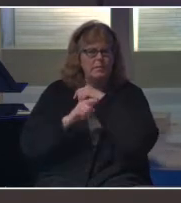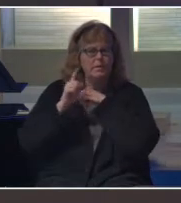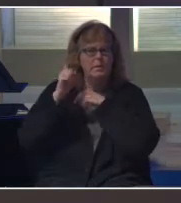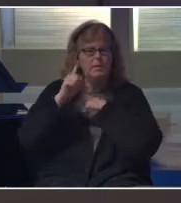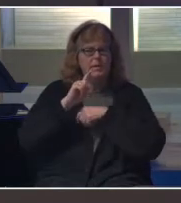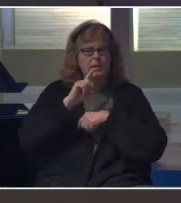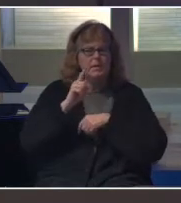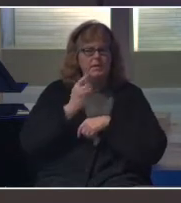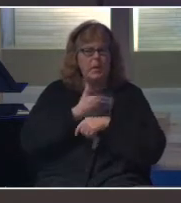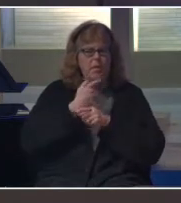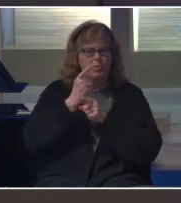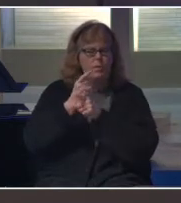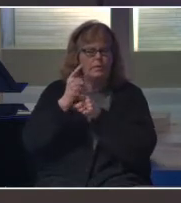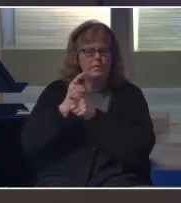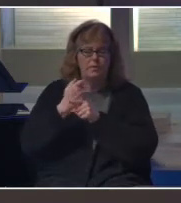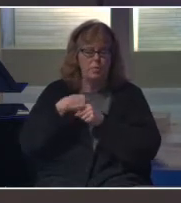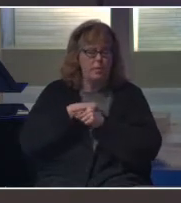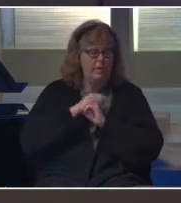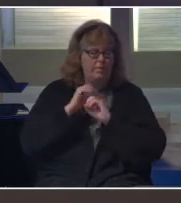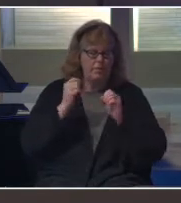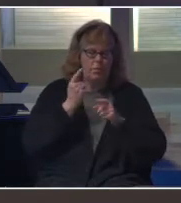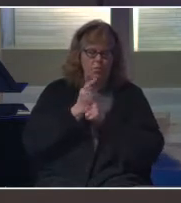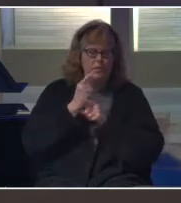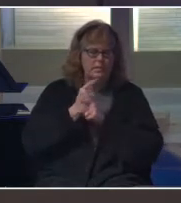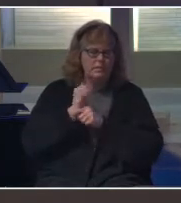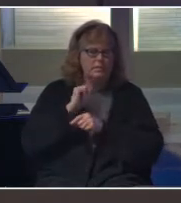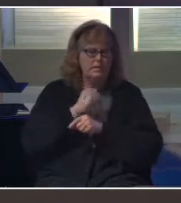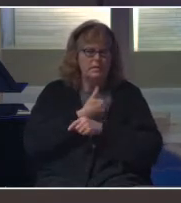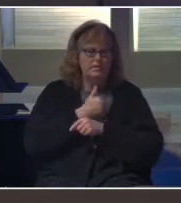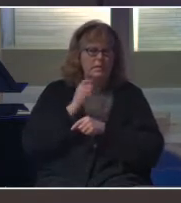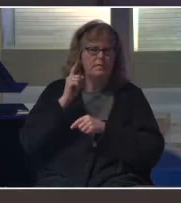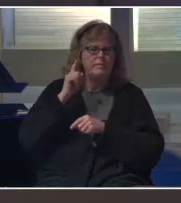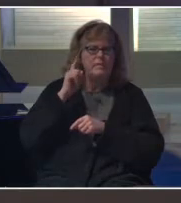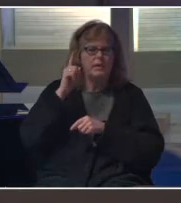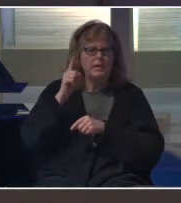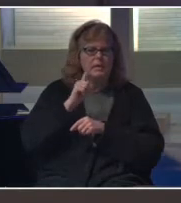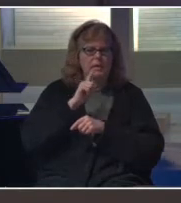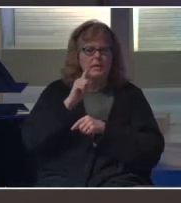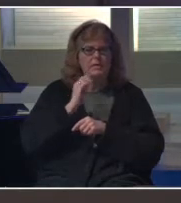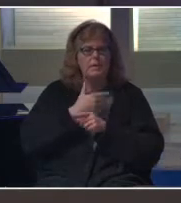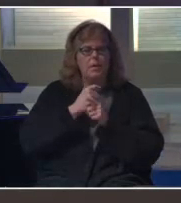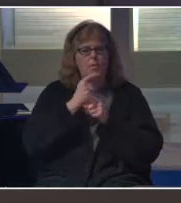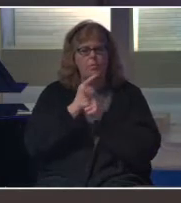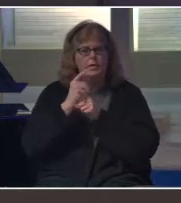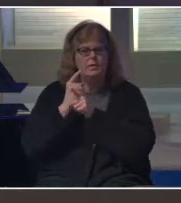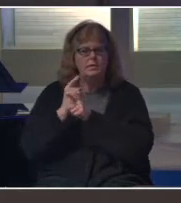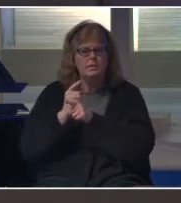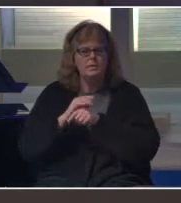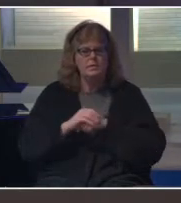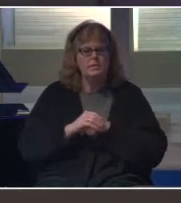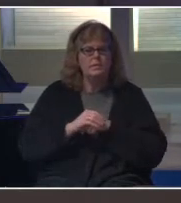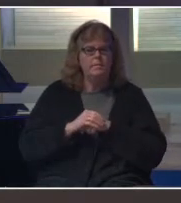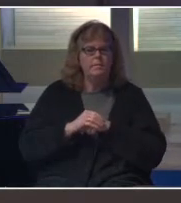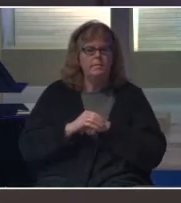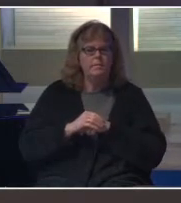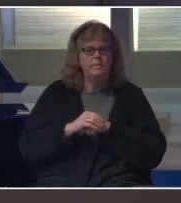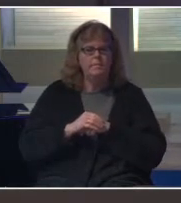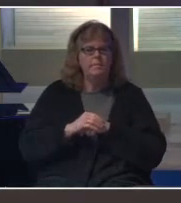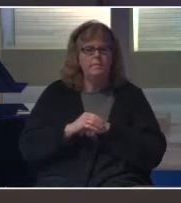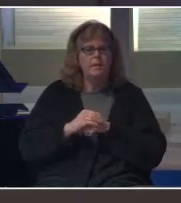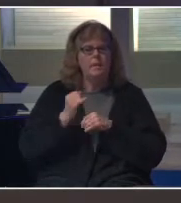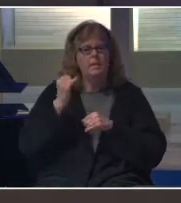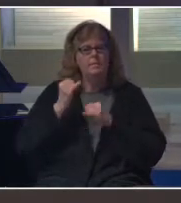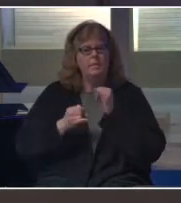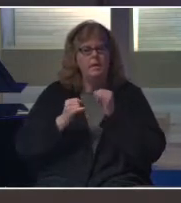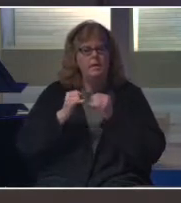our righteousness. We have no righteousness in ourselves. He is our righteousness. And finally,